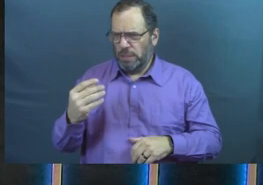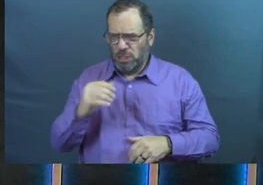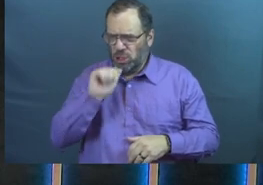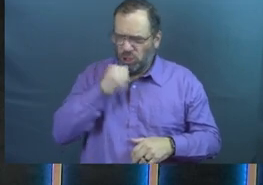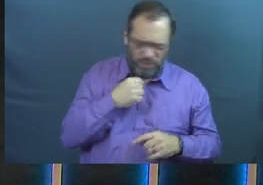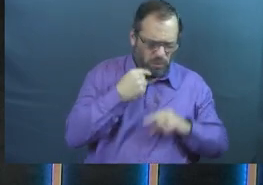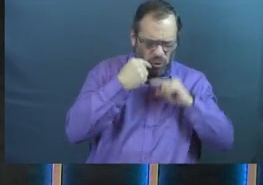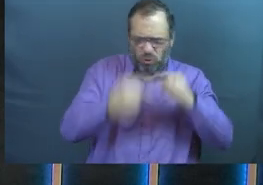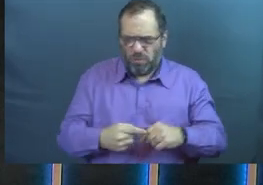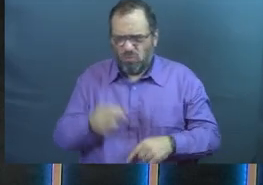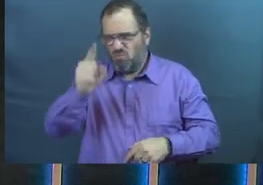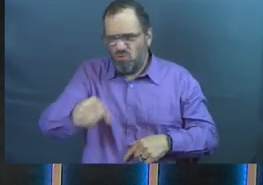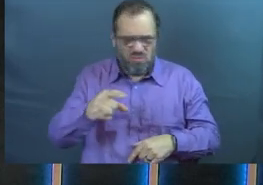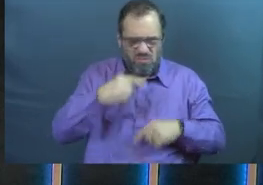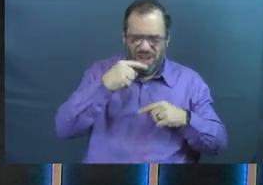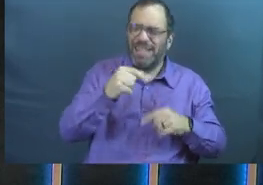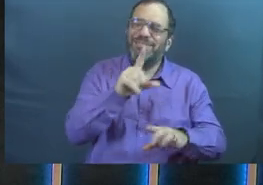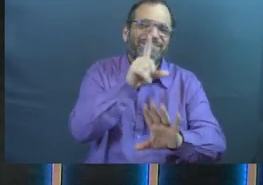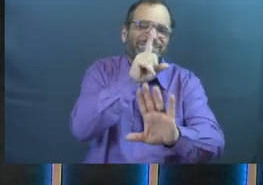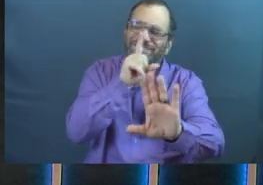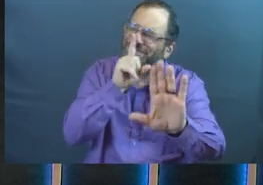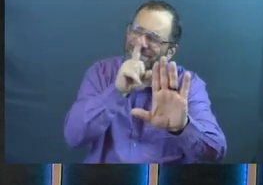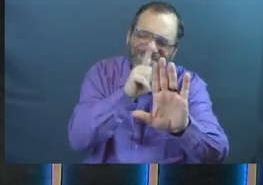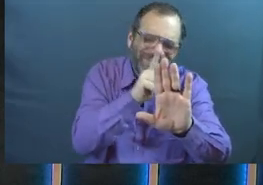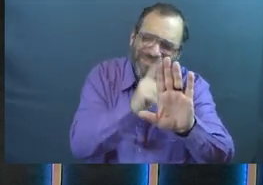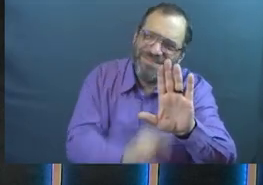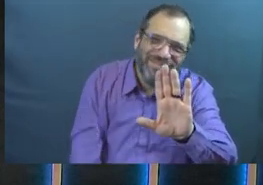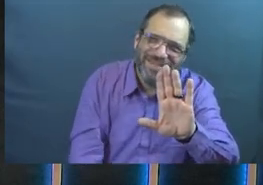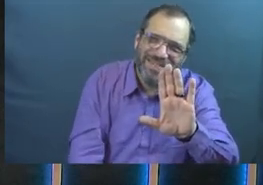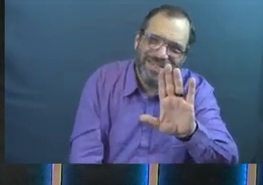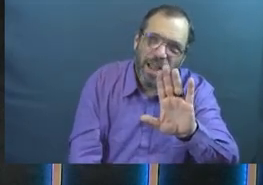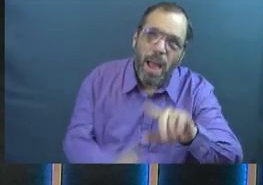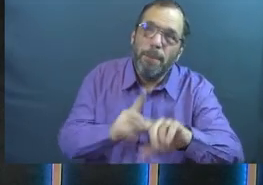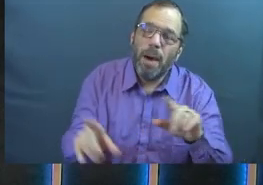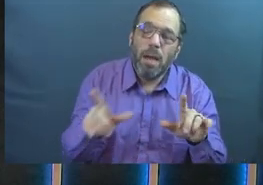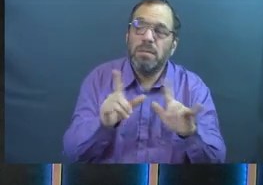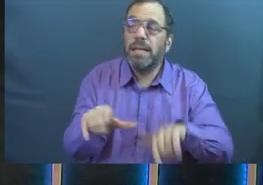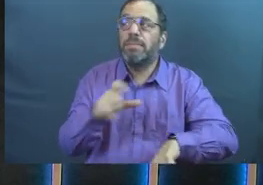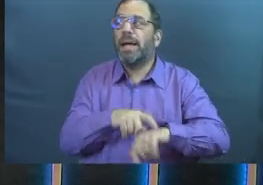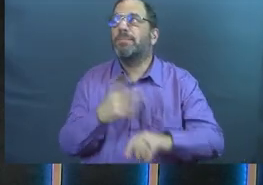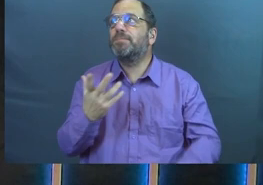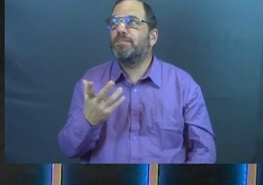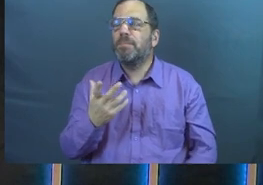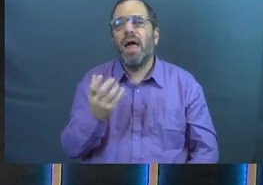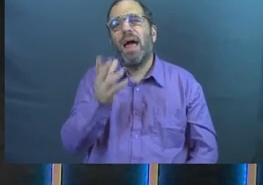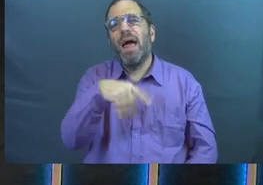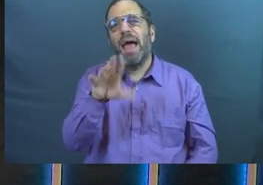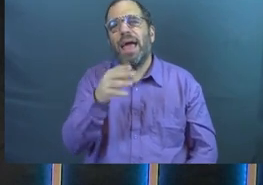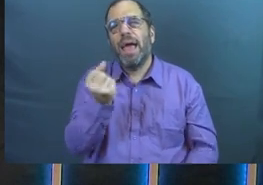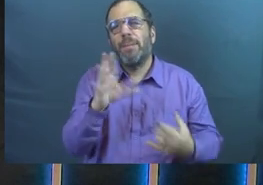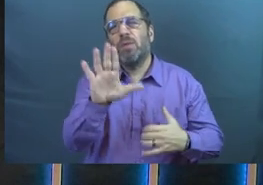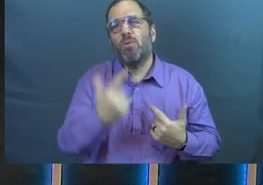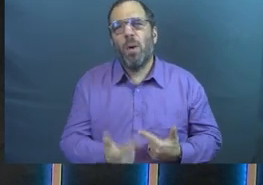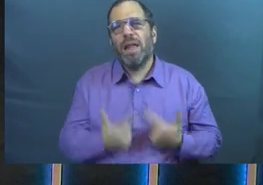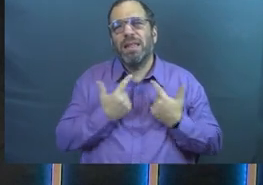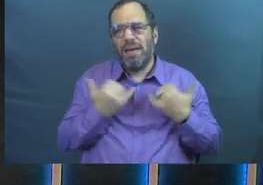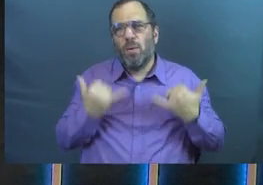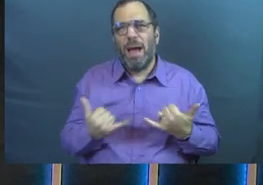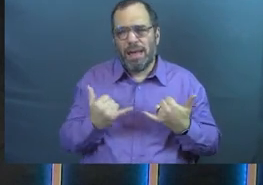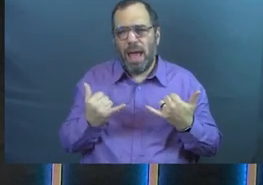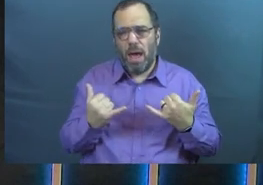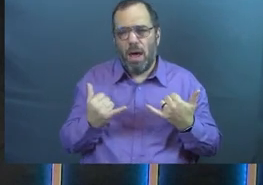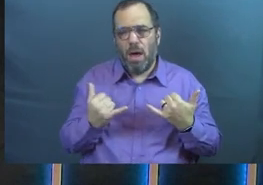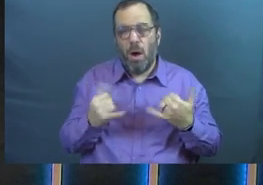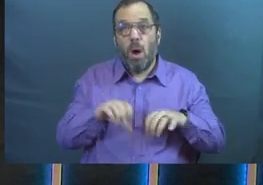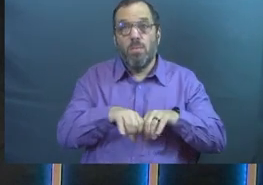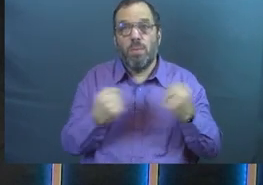suffering. It's not what I'm trying to say. But at the same time, how many of the things in your life that are currently